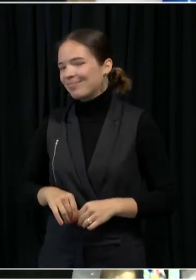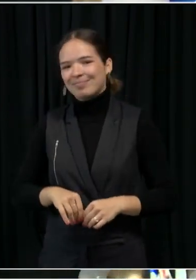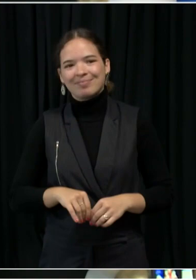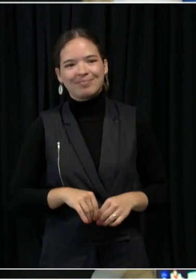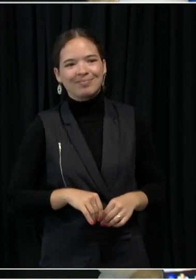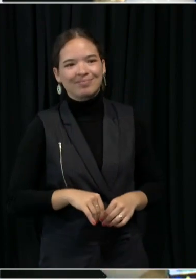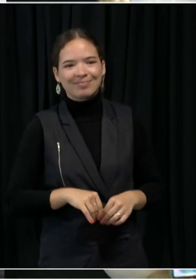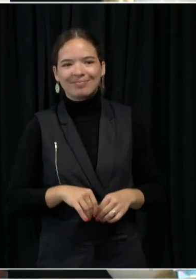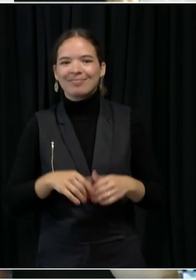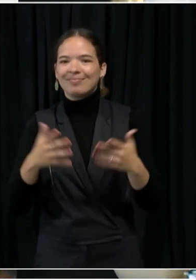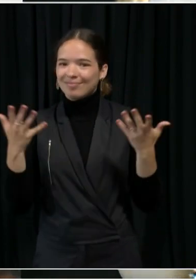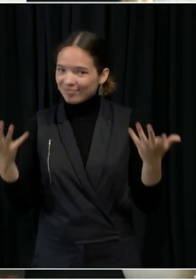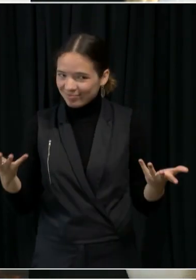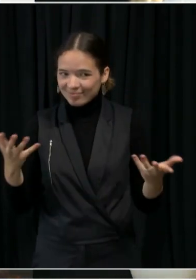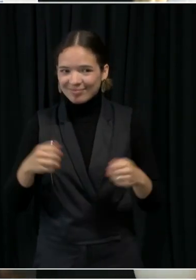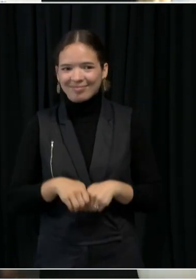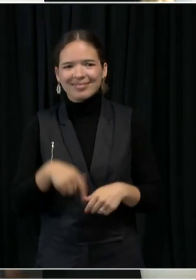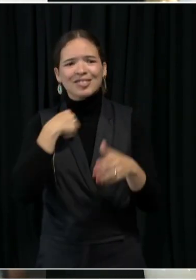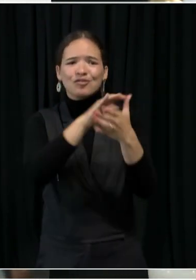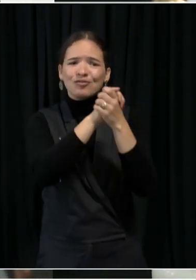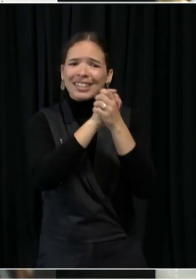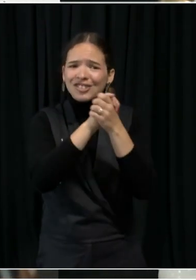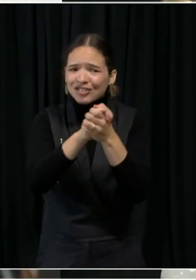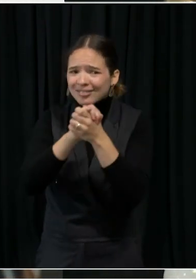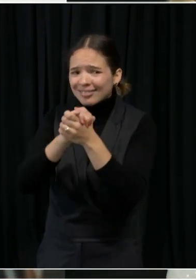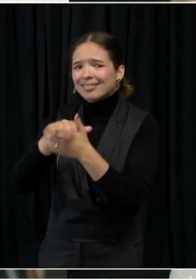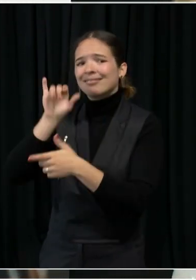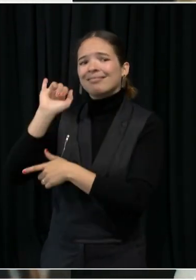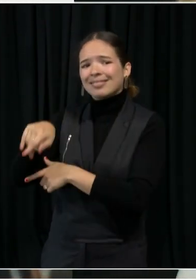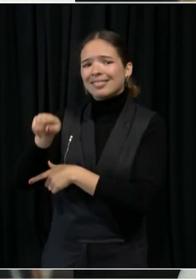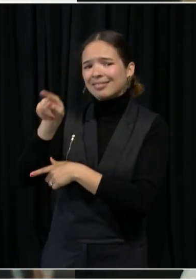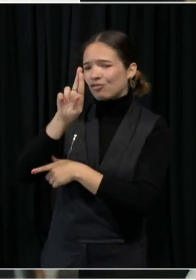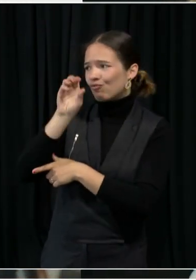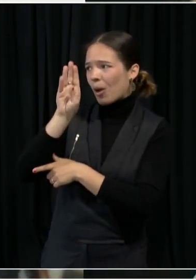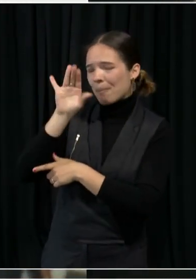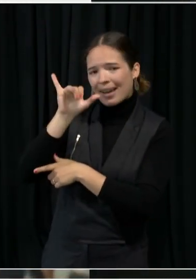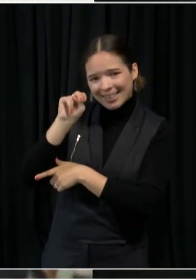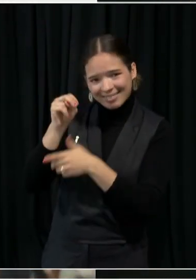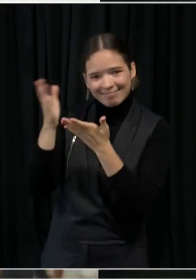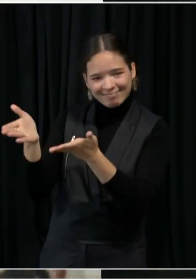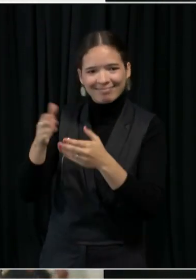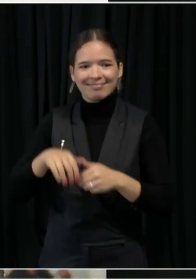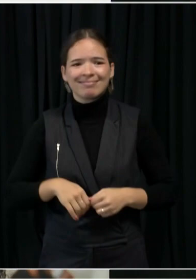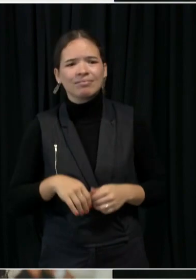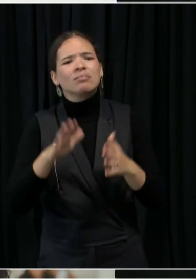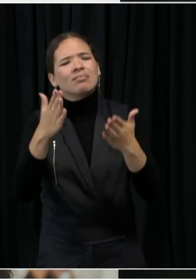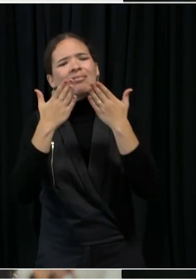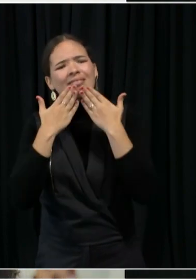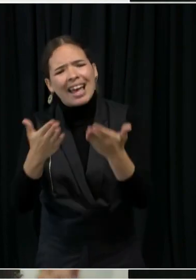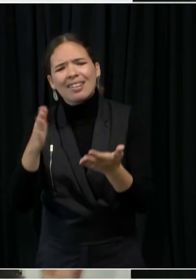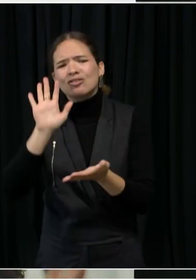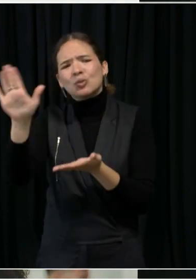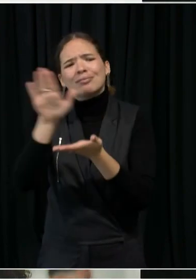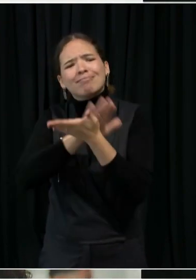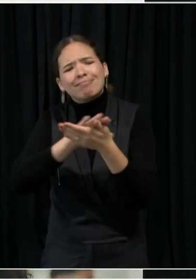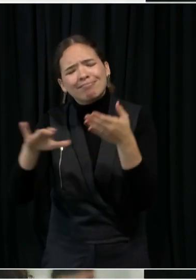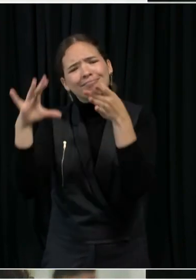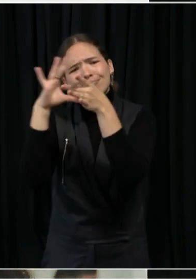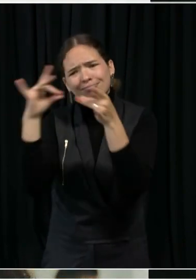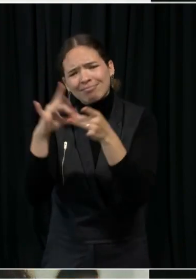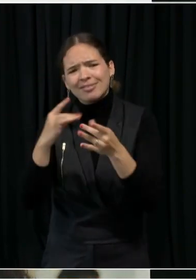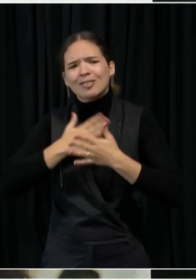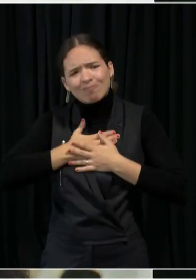Well, let's give it up for Robin McKinney. Thank you, Commissioner, for those kind words, and thank